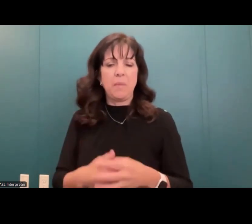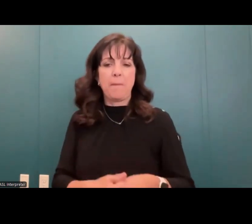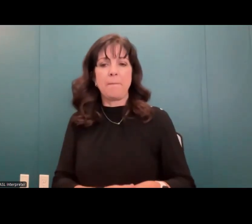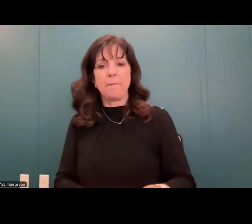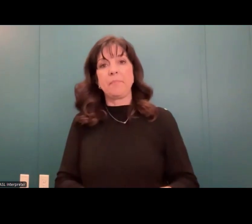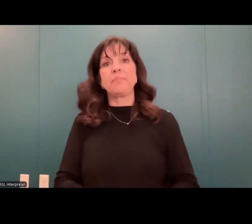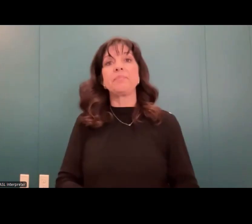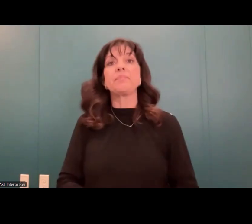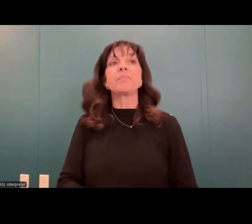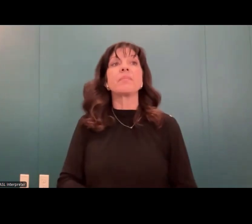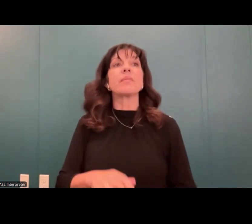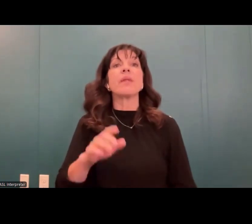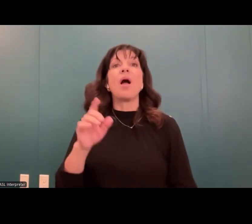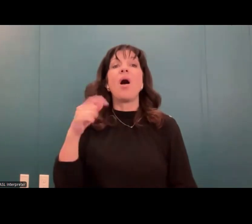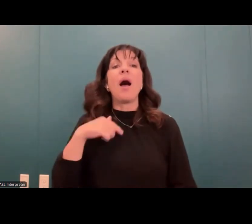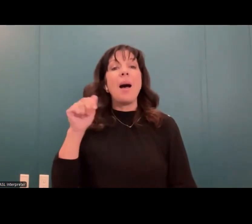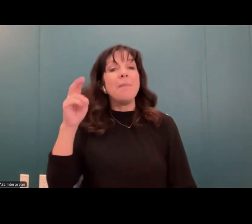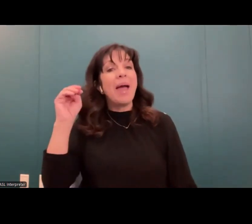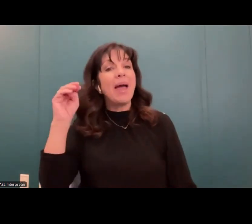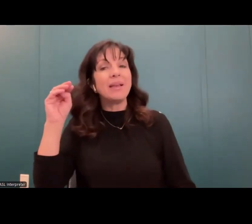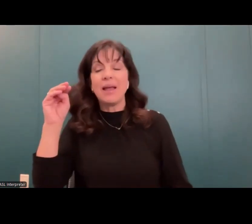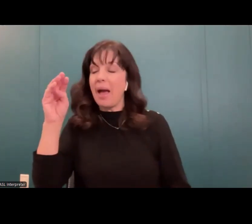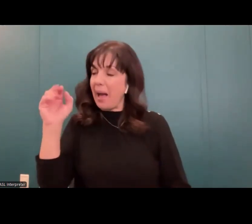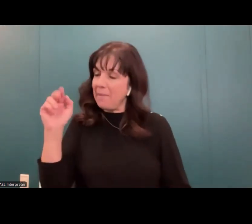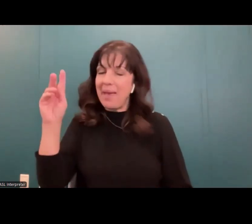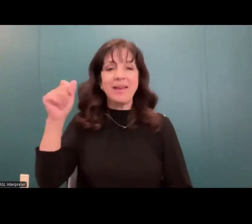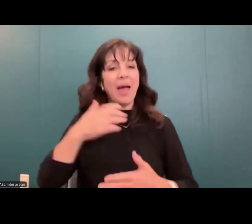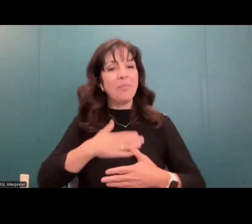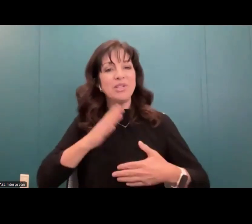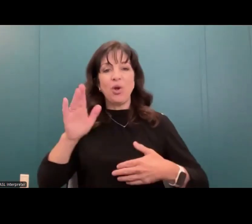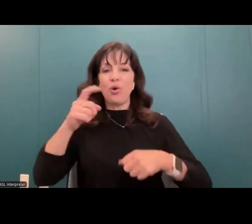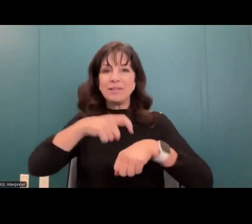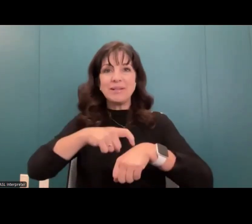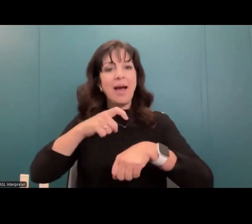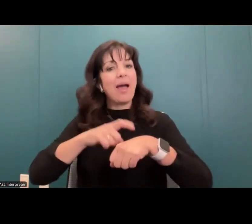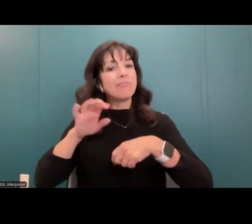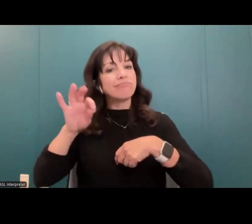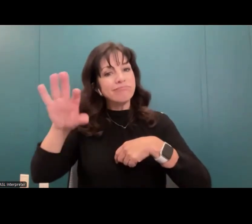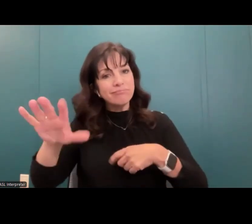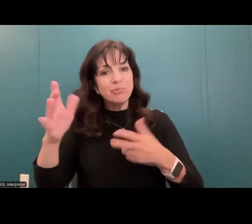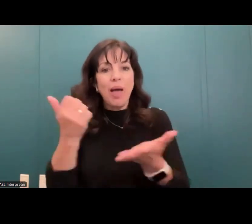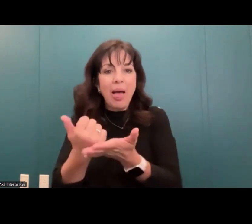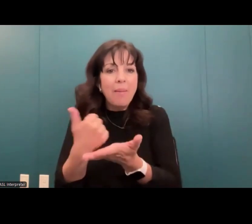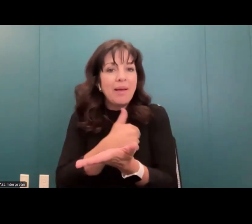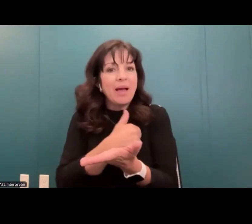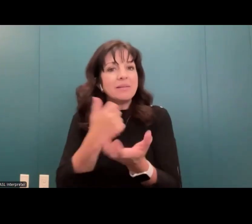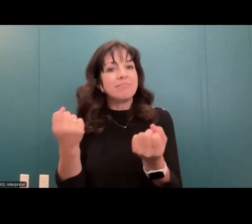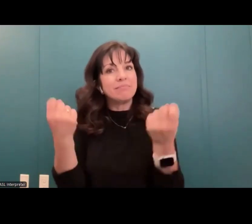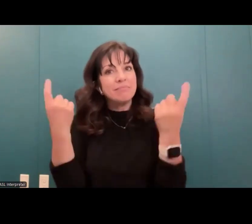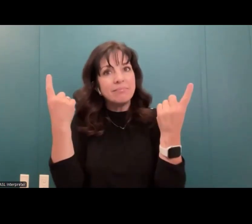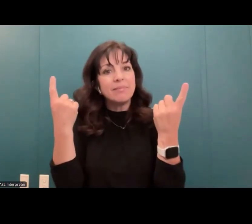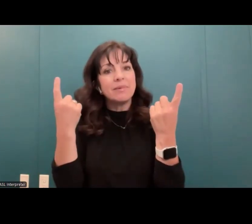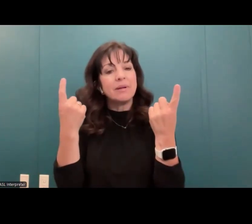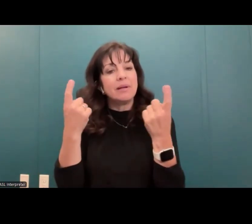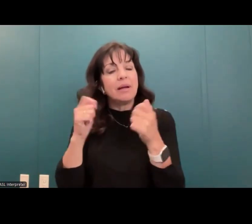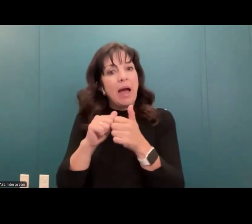Well, Amanda, I certainly appreciate your time and contribution to helping us understand the